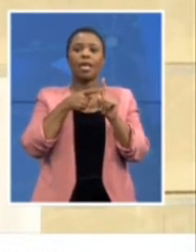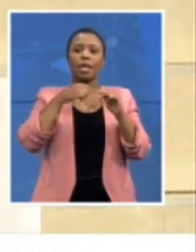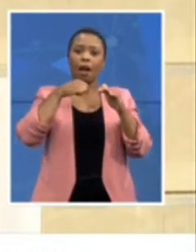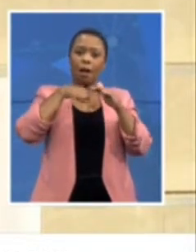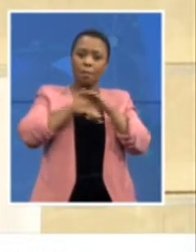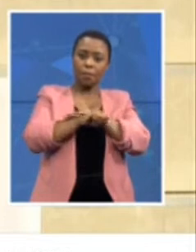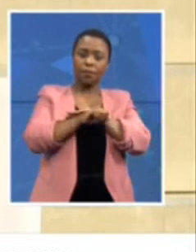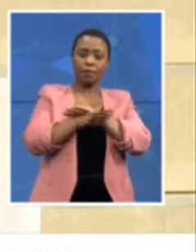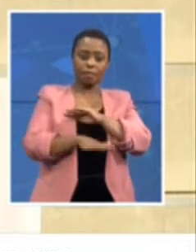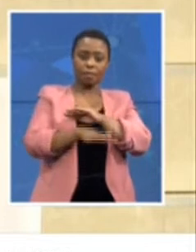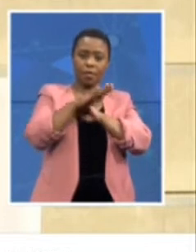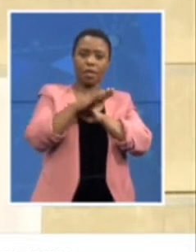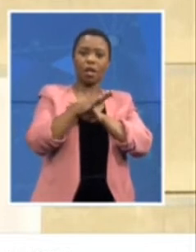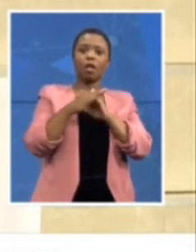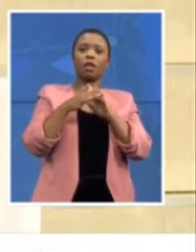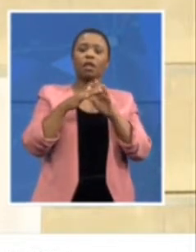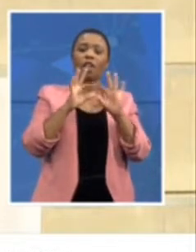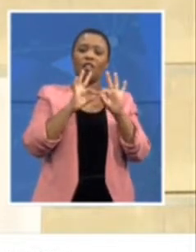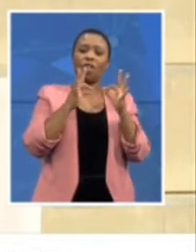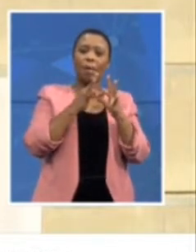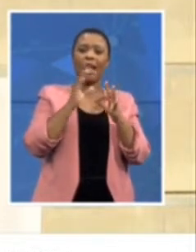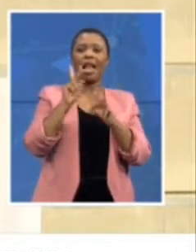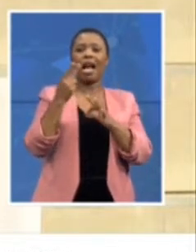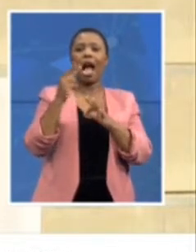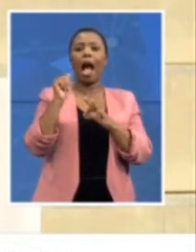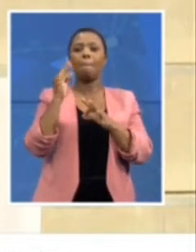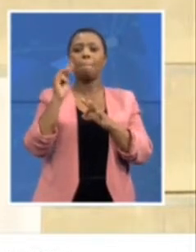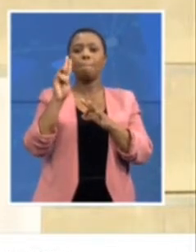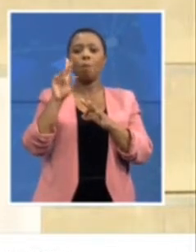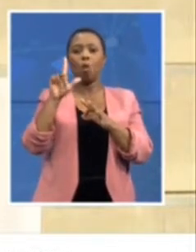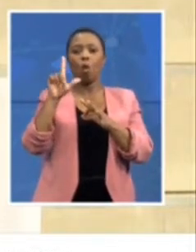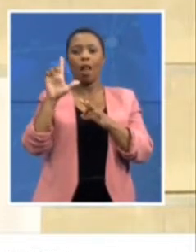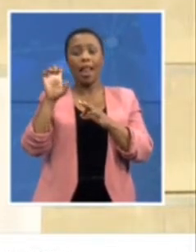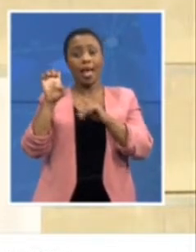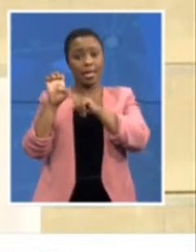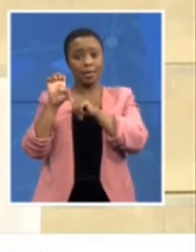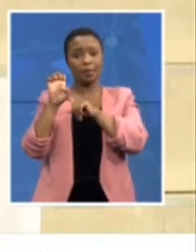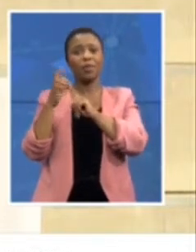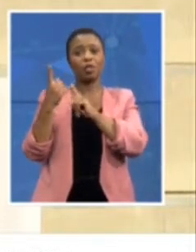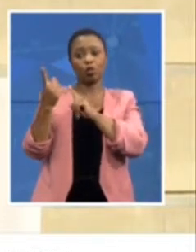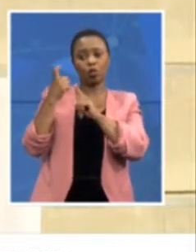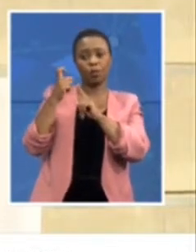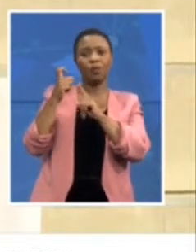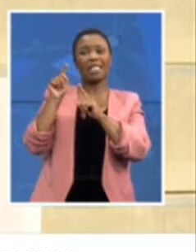Mac Kambule, as he was referred to, had a sister.